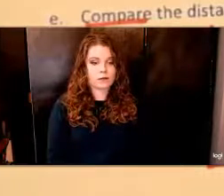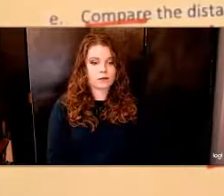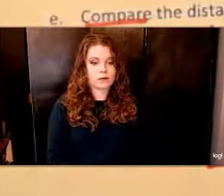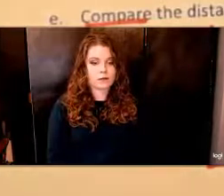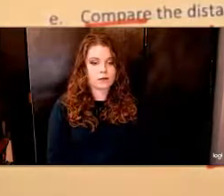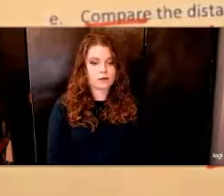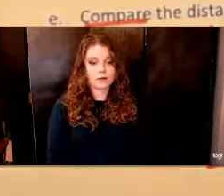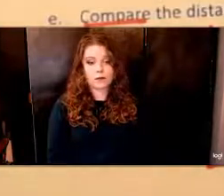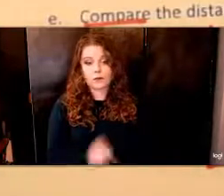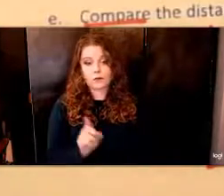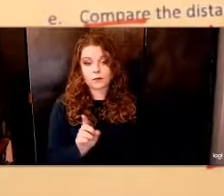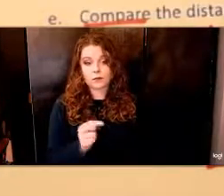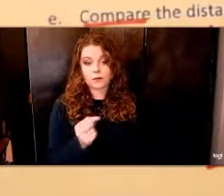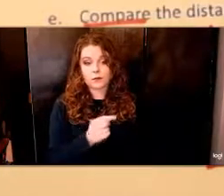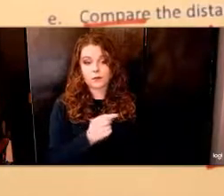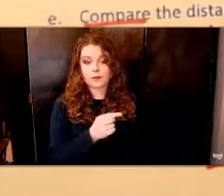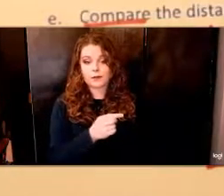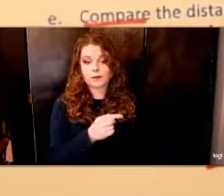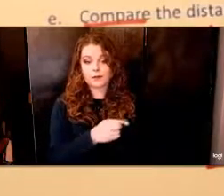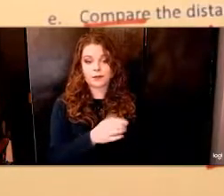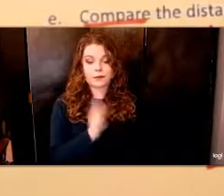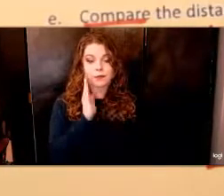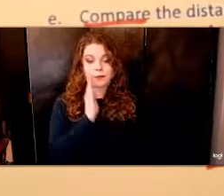And then over here, I'm multiplying by